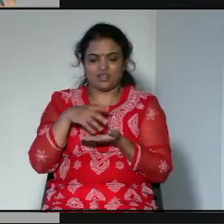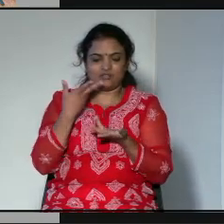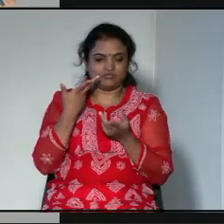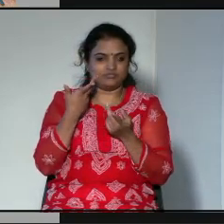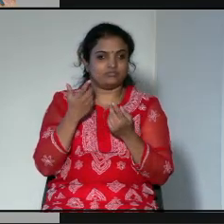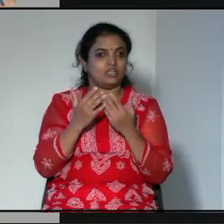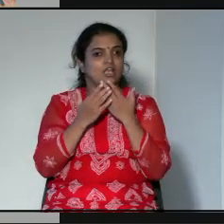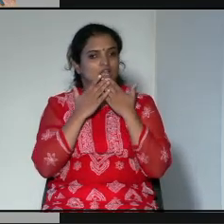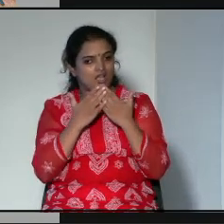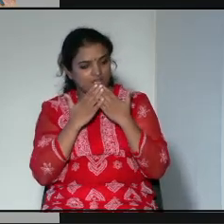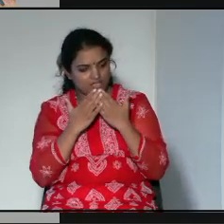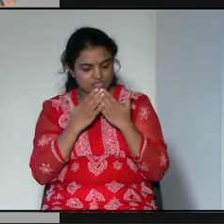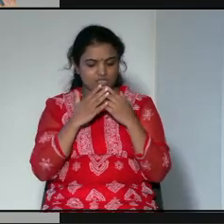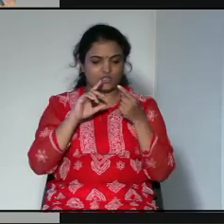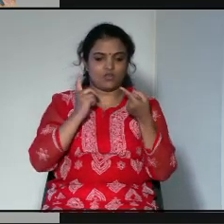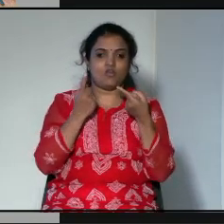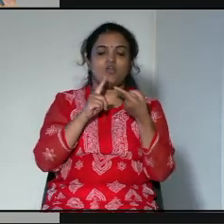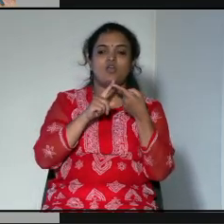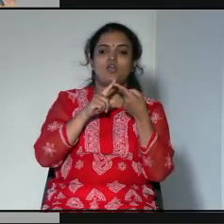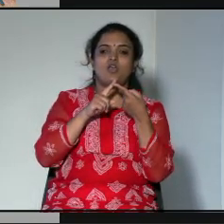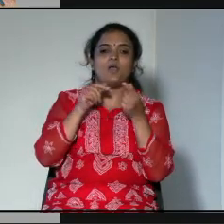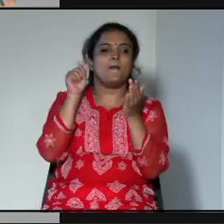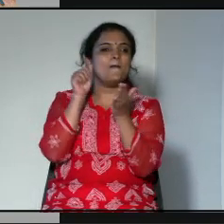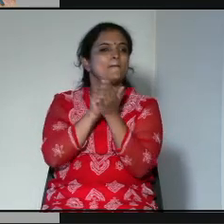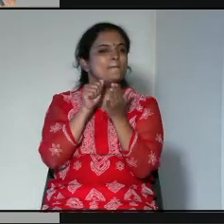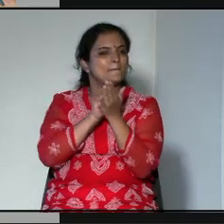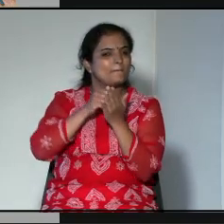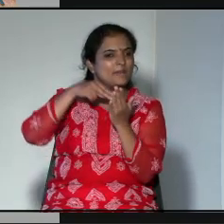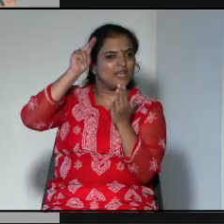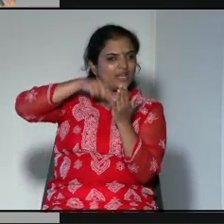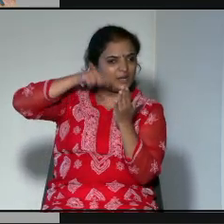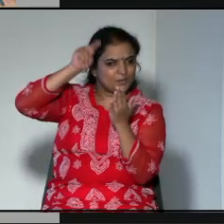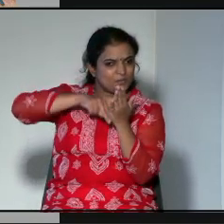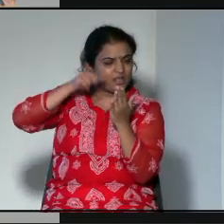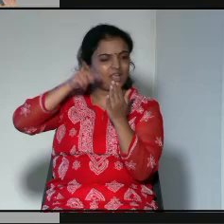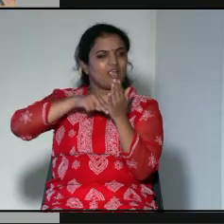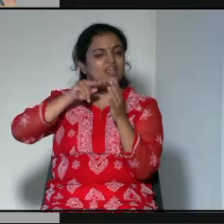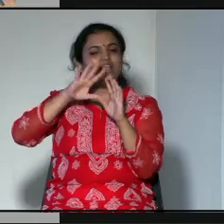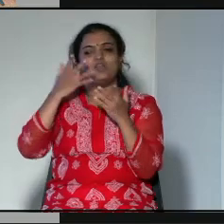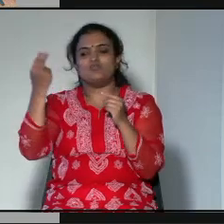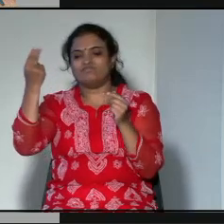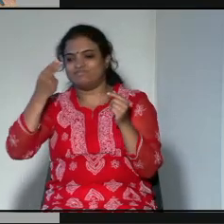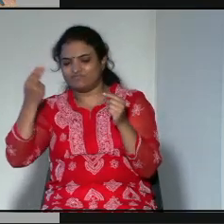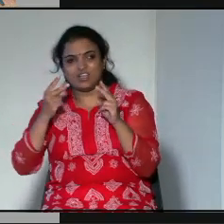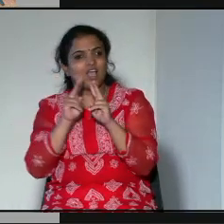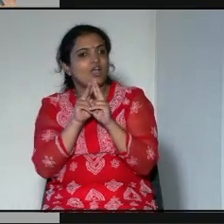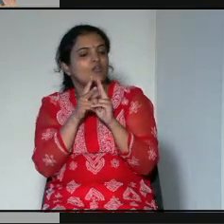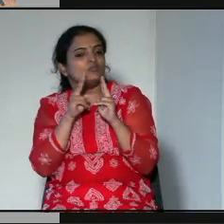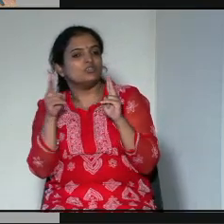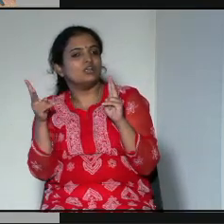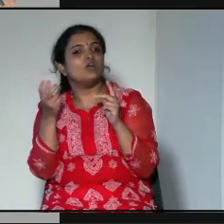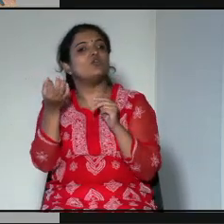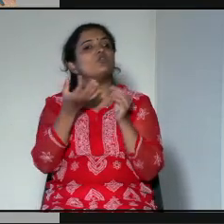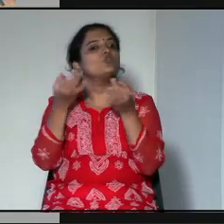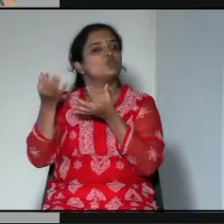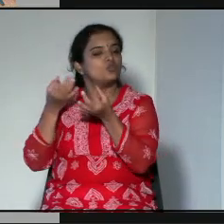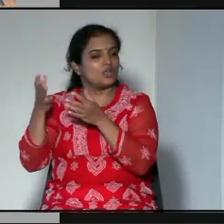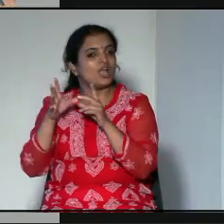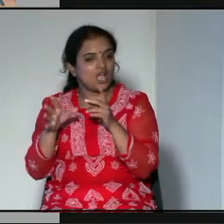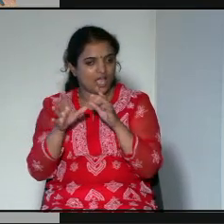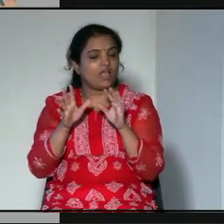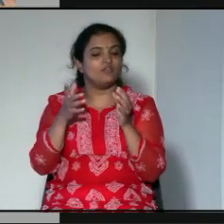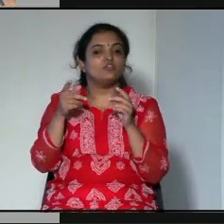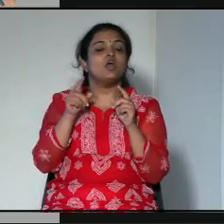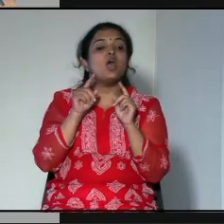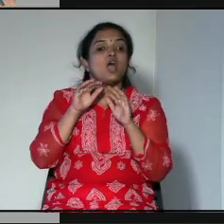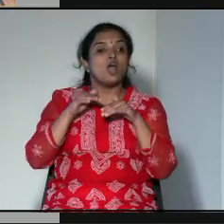painting, printmaking, but also an exposure to modernist art of a different kind. In between, there's a brief period when